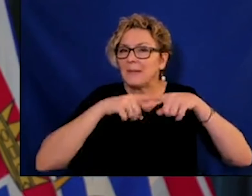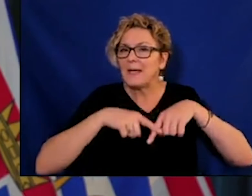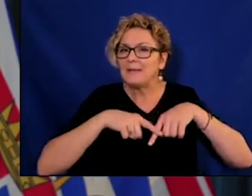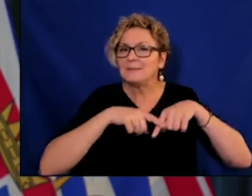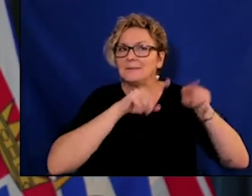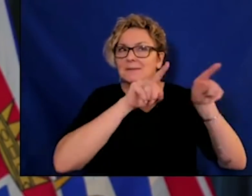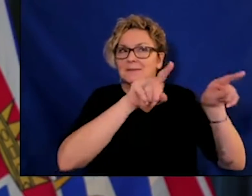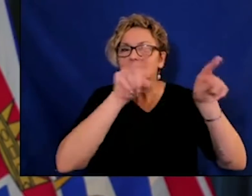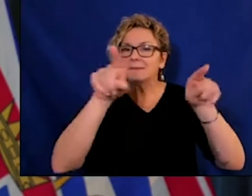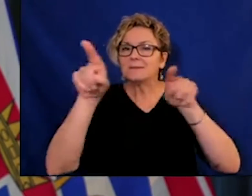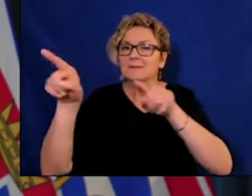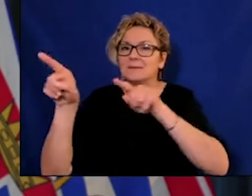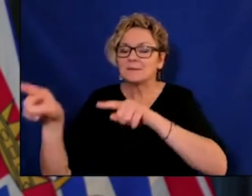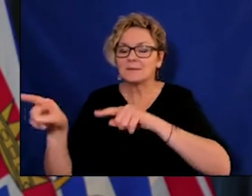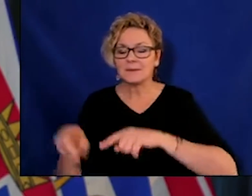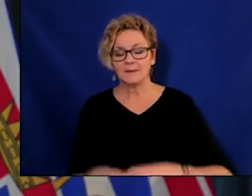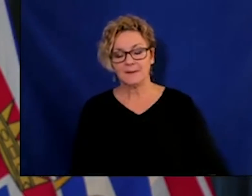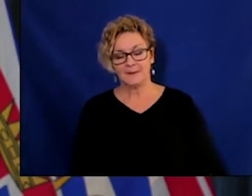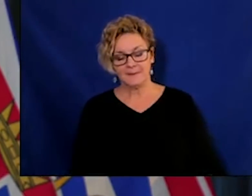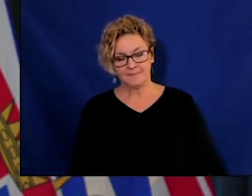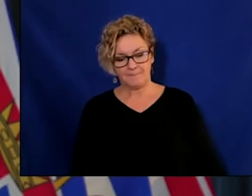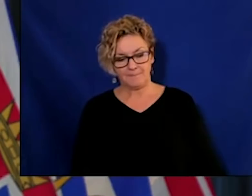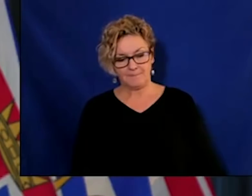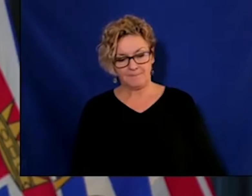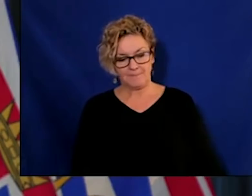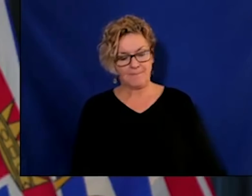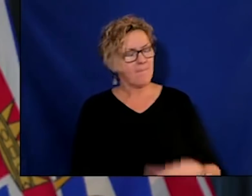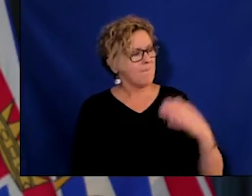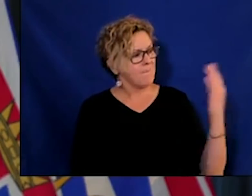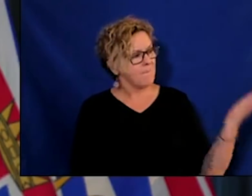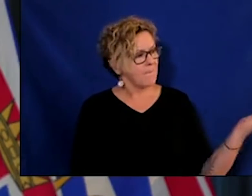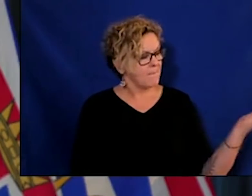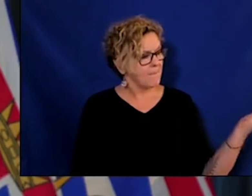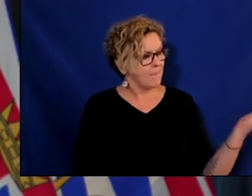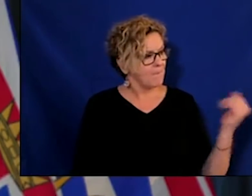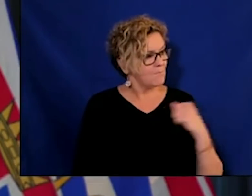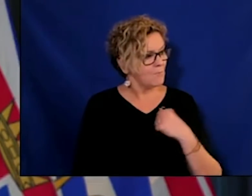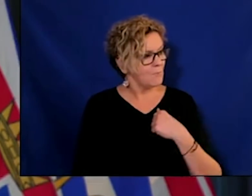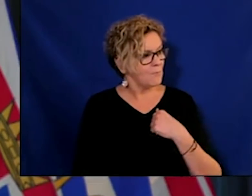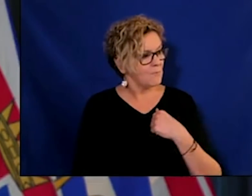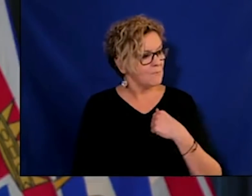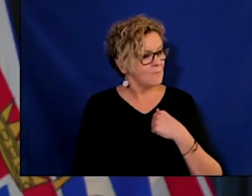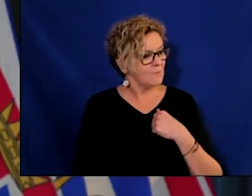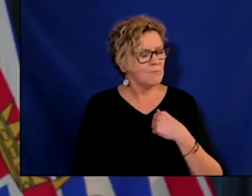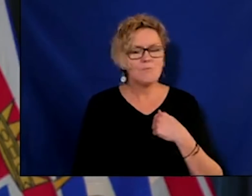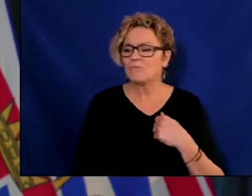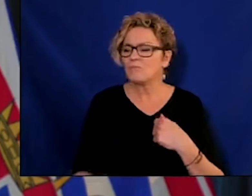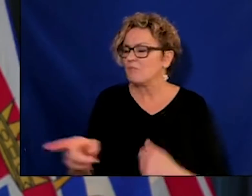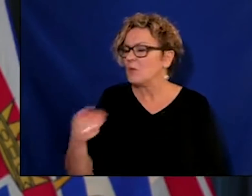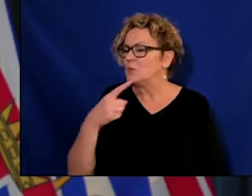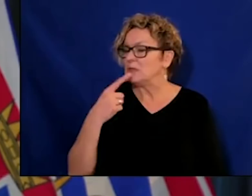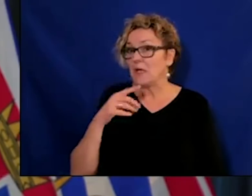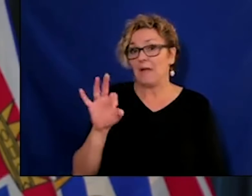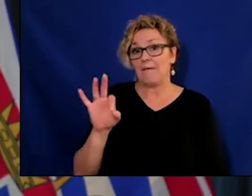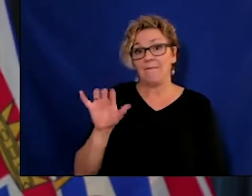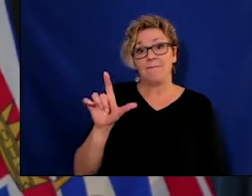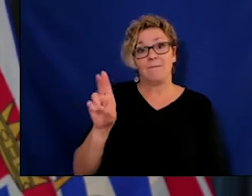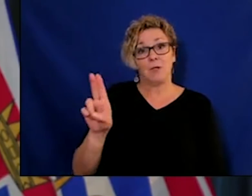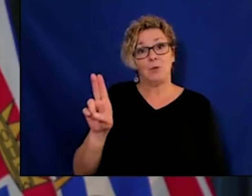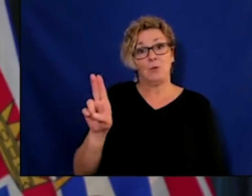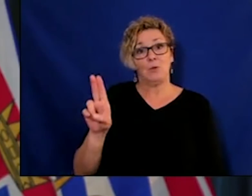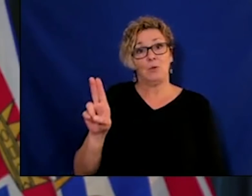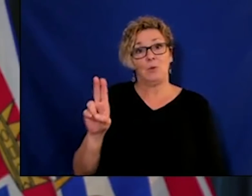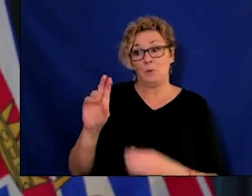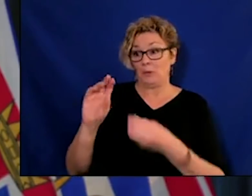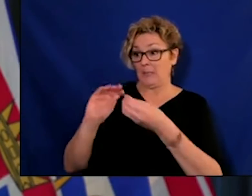this as well. How do we know that the flu isn't as prevalent this year as it has been in past years, and what do